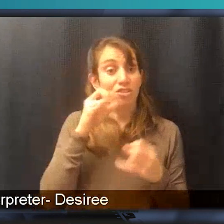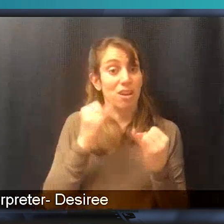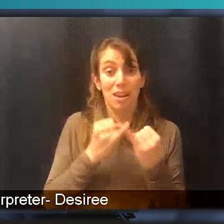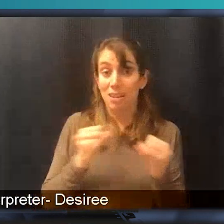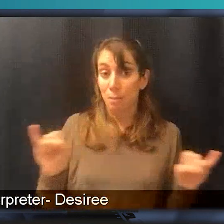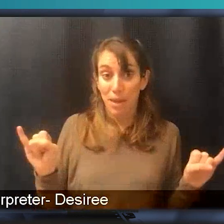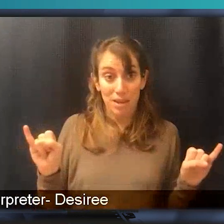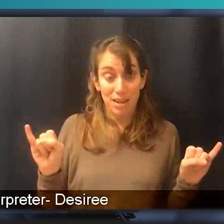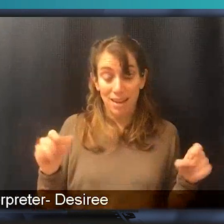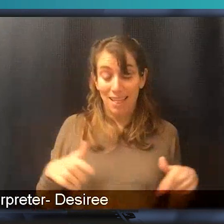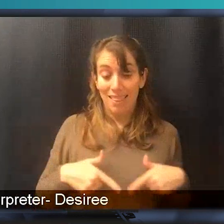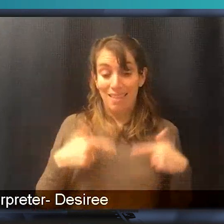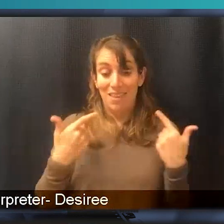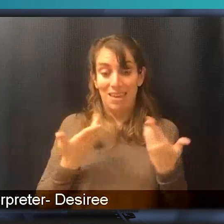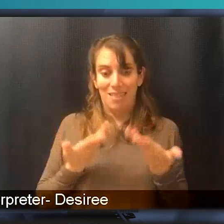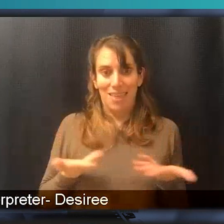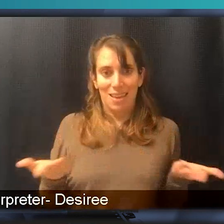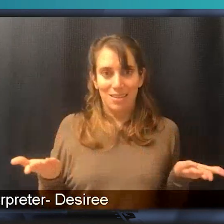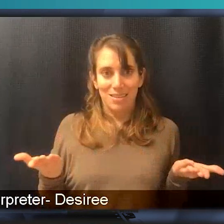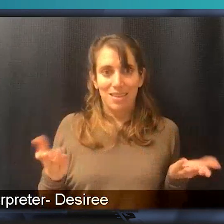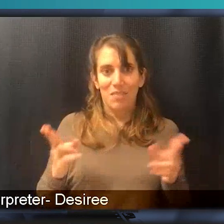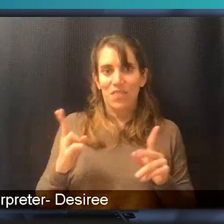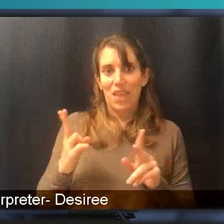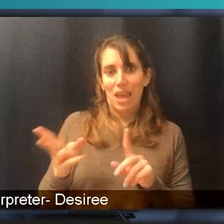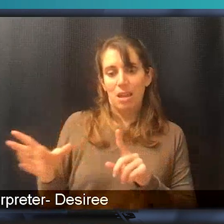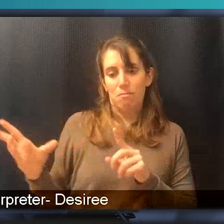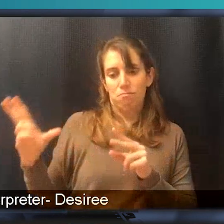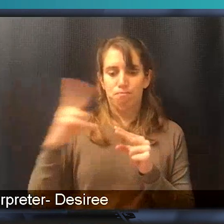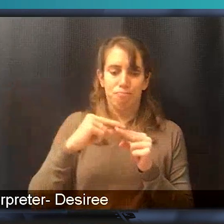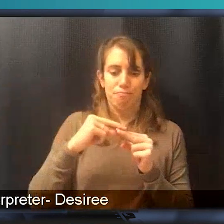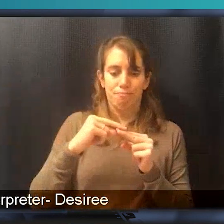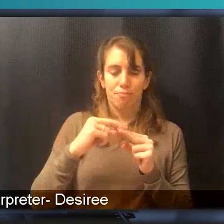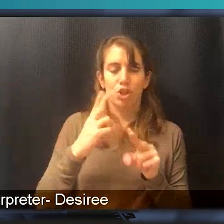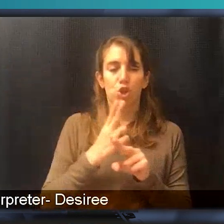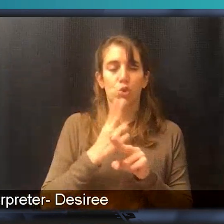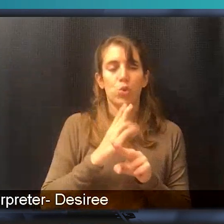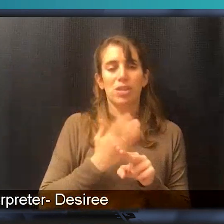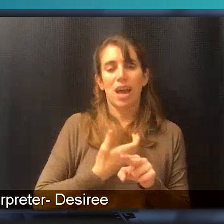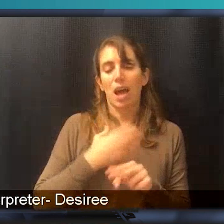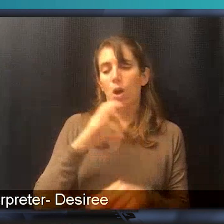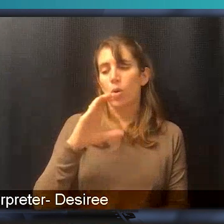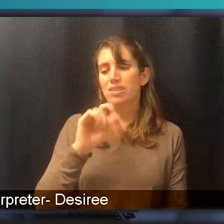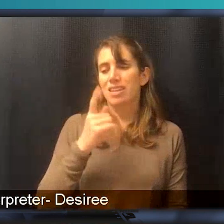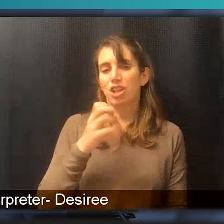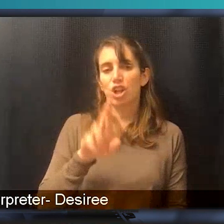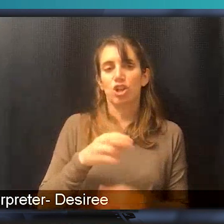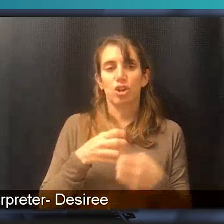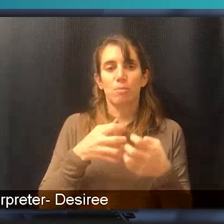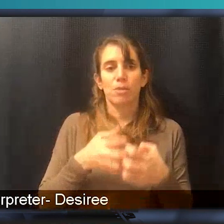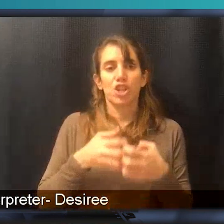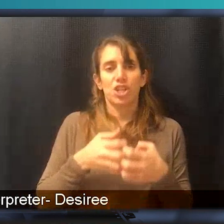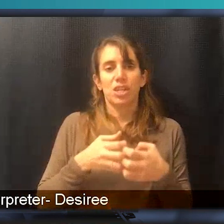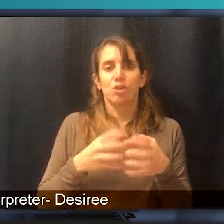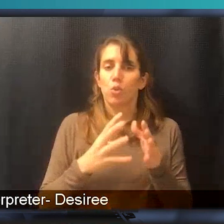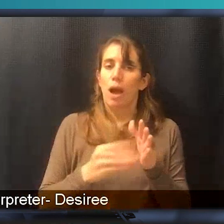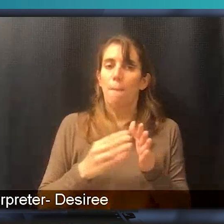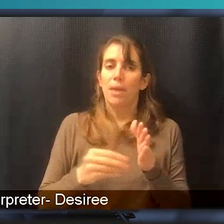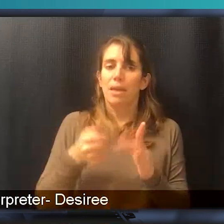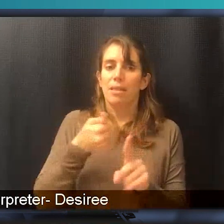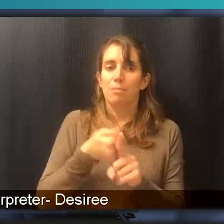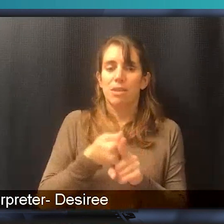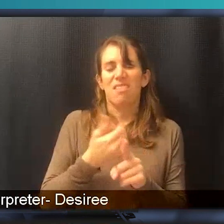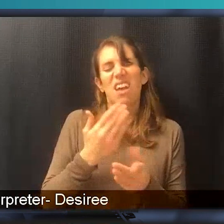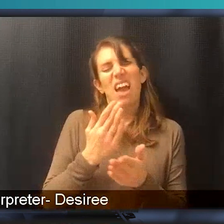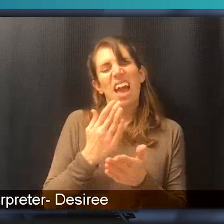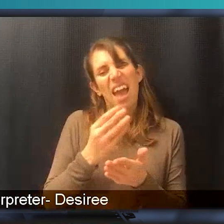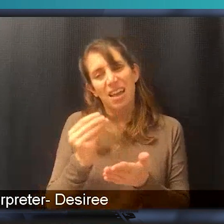living beings, and they use some of our cellular machinery to replicate themselves, as well as some of their own machinery